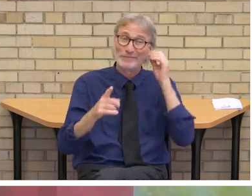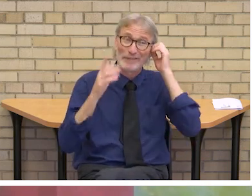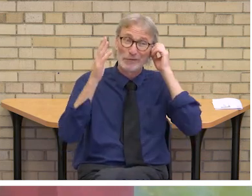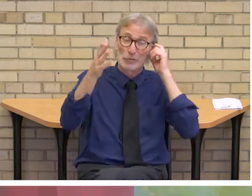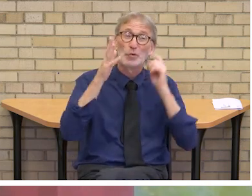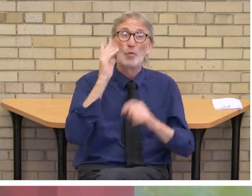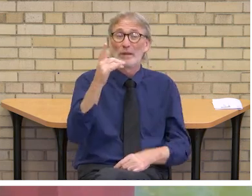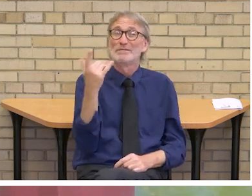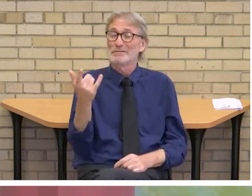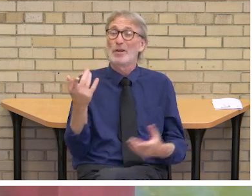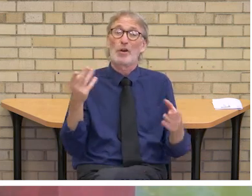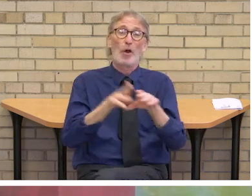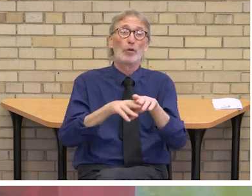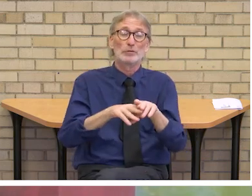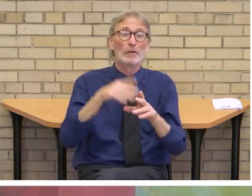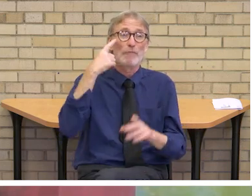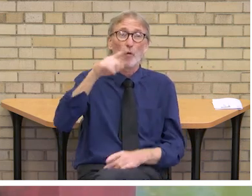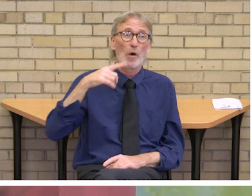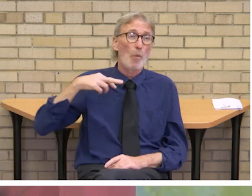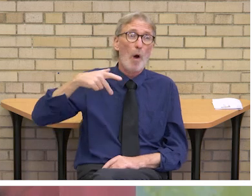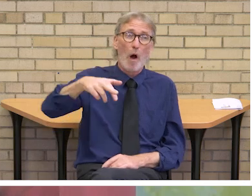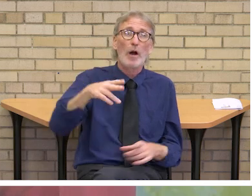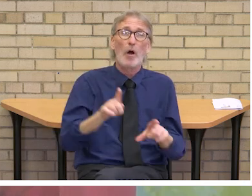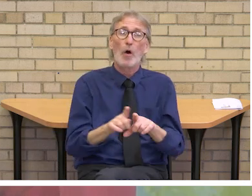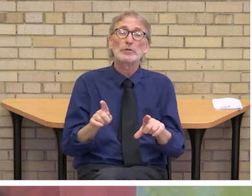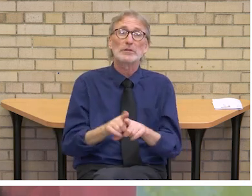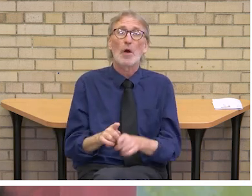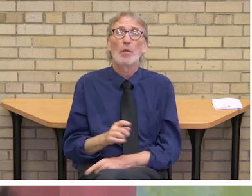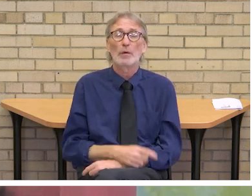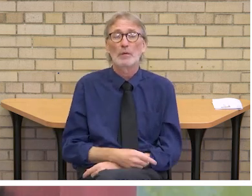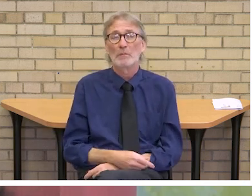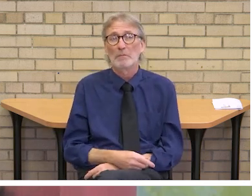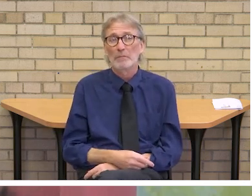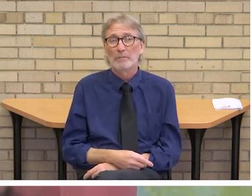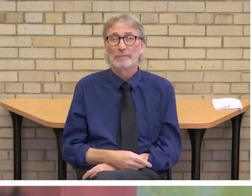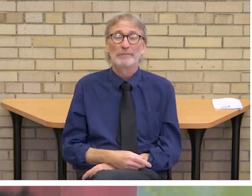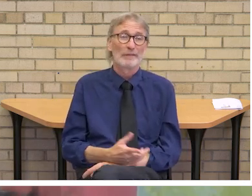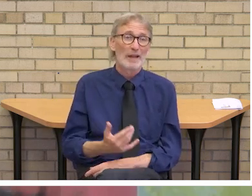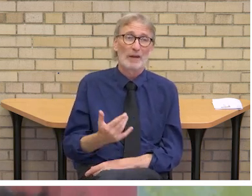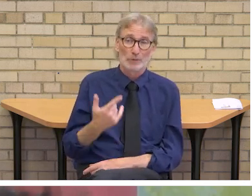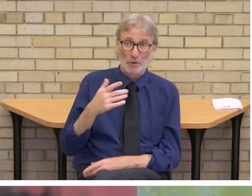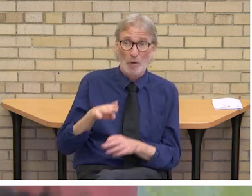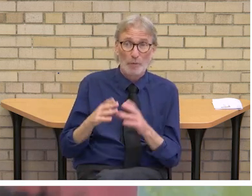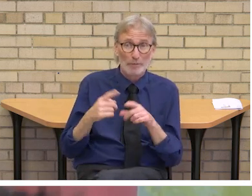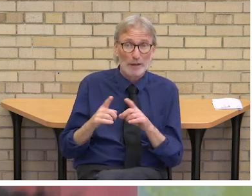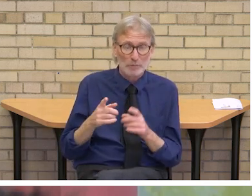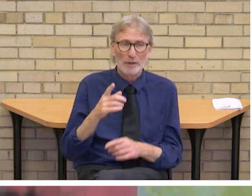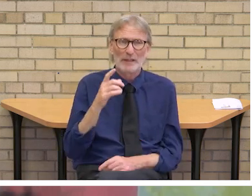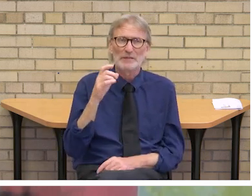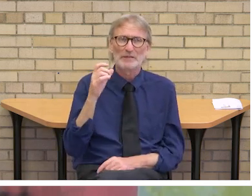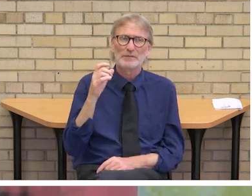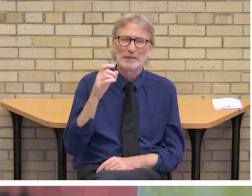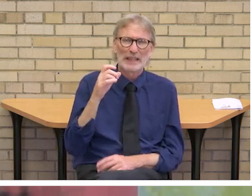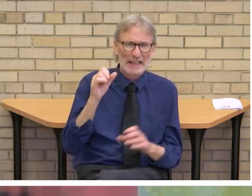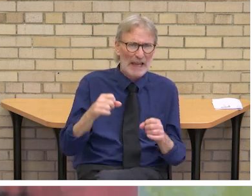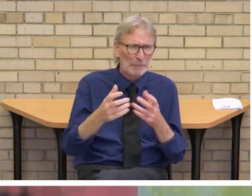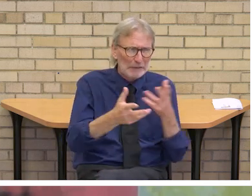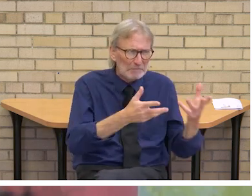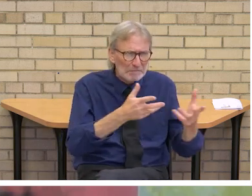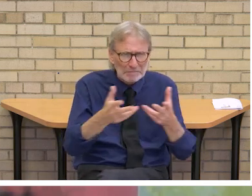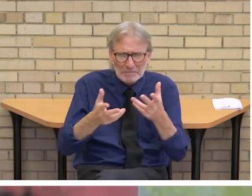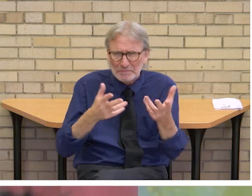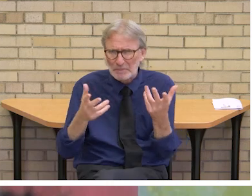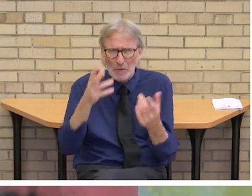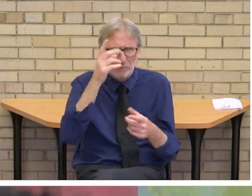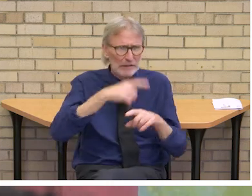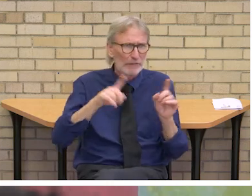to pedestrian traffic, making sure that that pedestrian detour stays open. So it's something that we can continue to be in communication about, make sure that